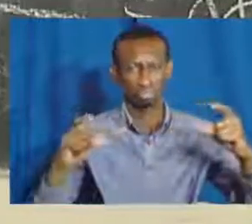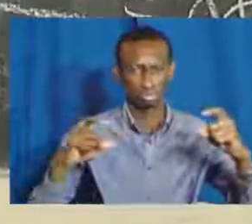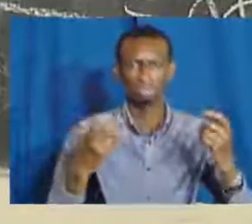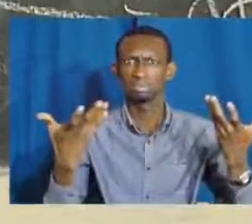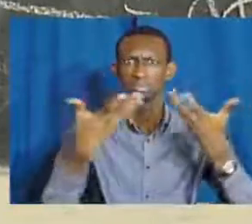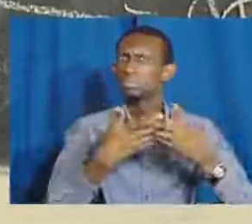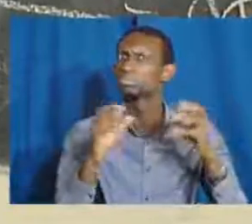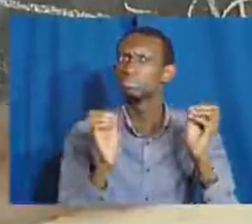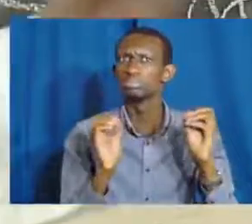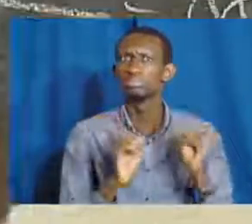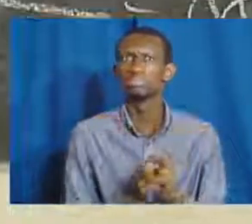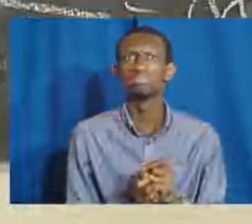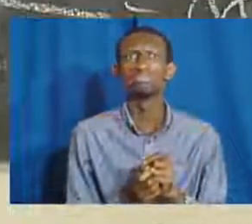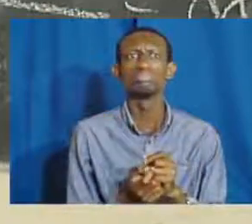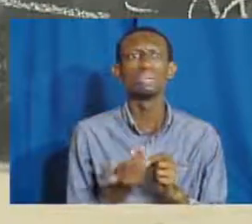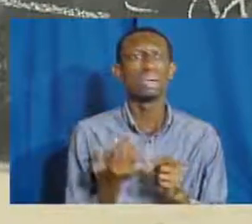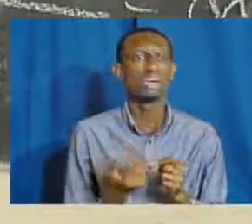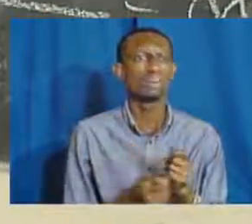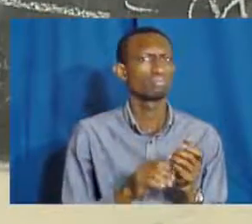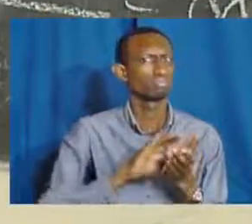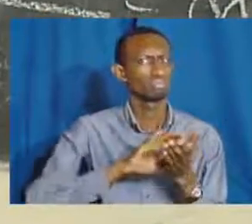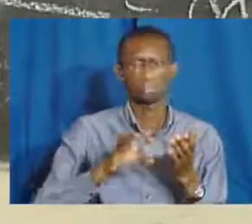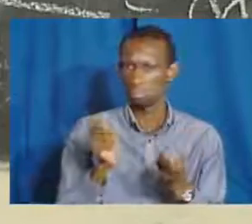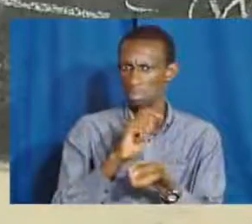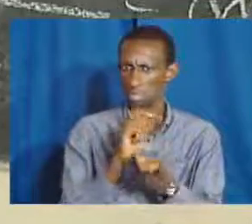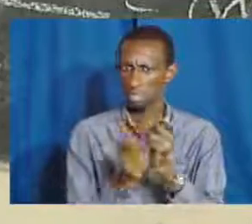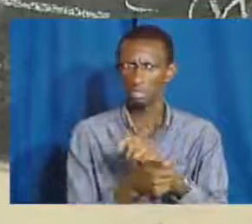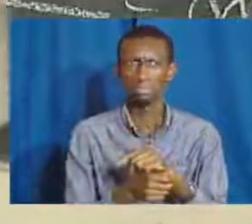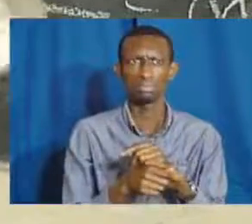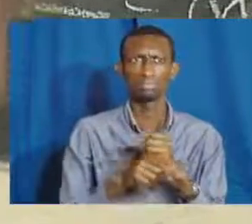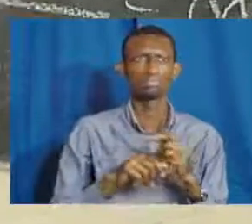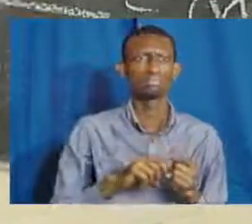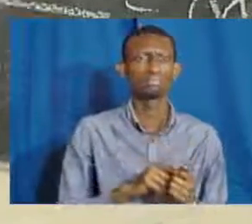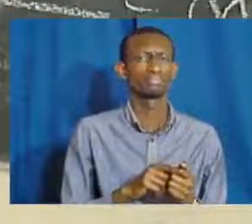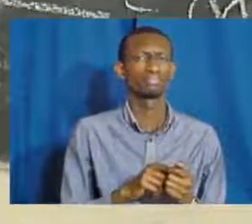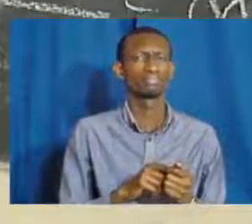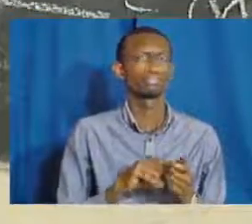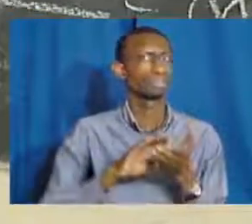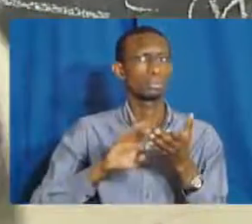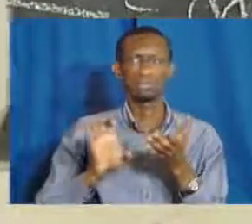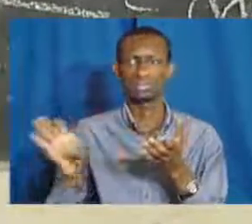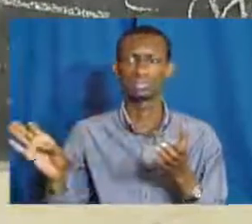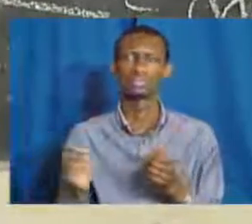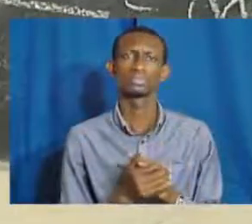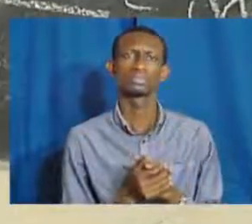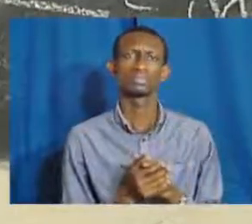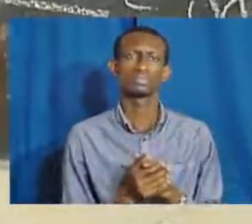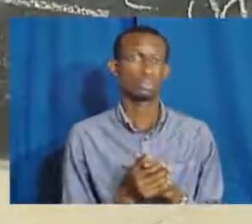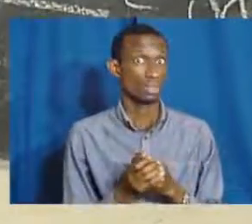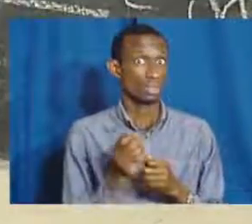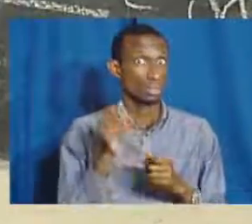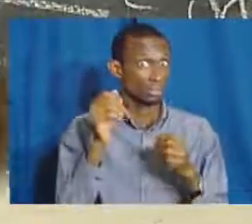in, so that made it obsolete. So it was discarded. So in